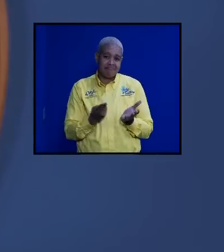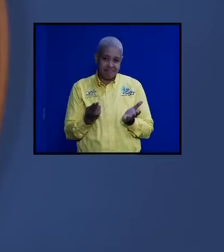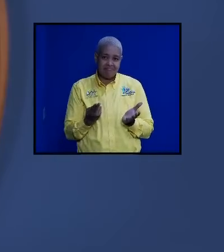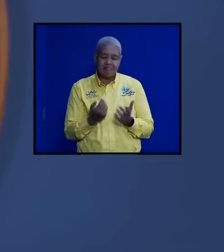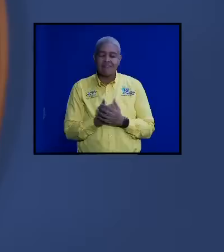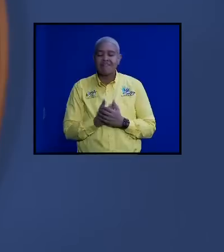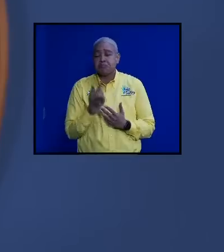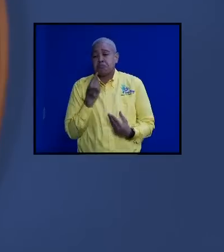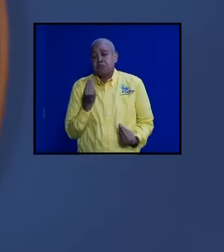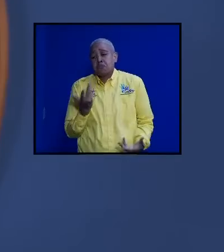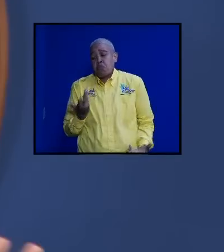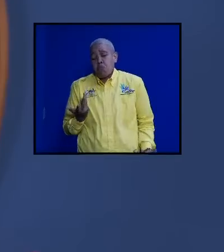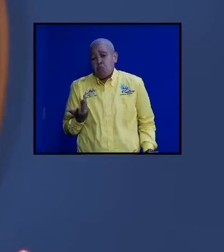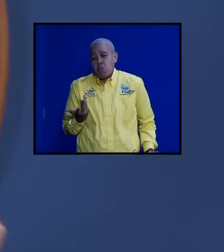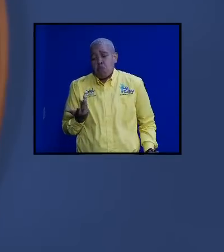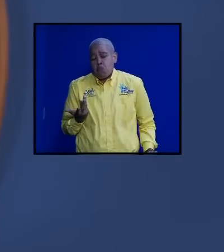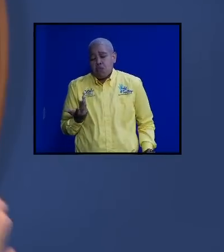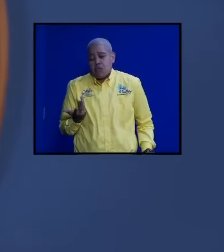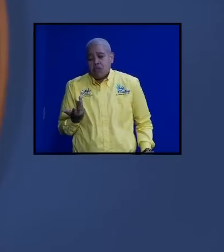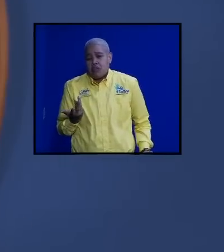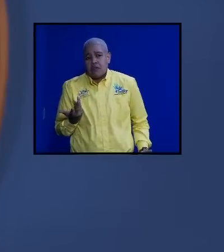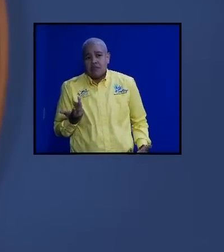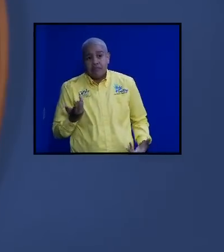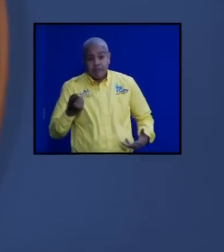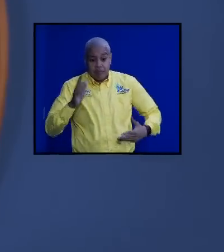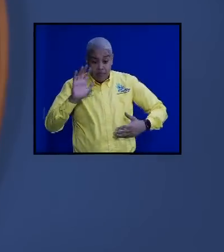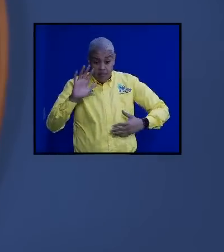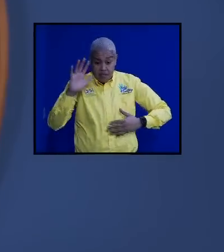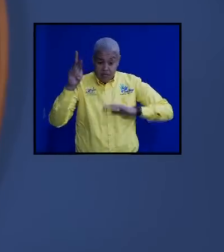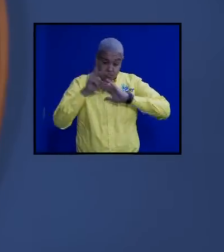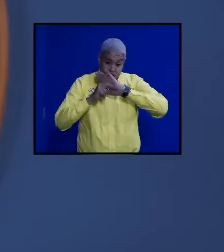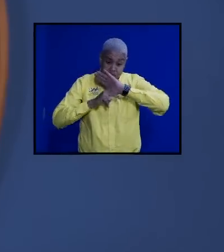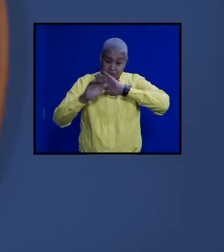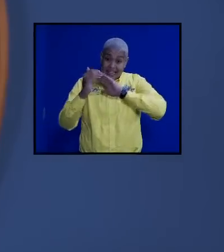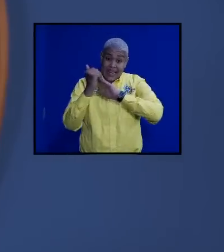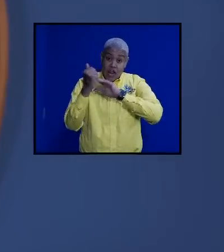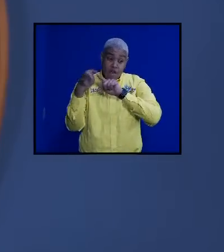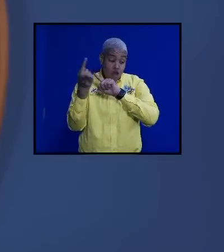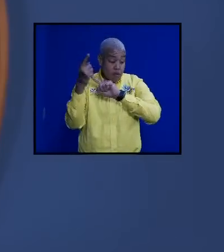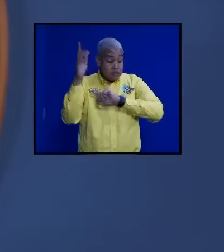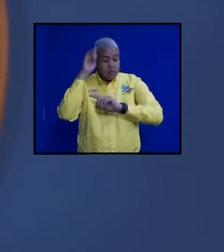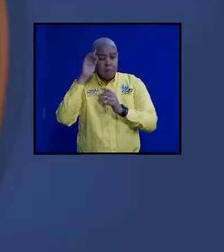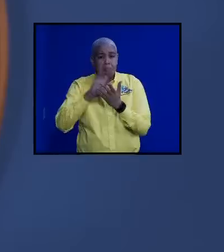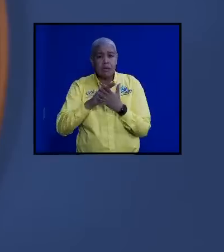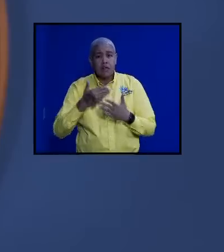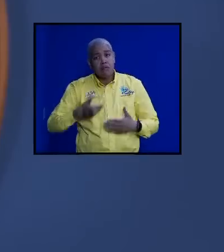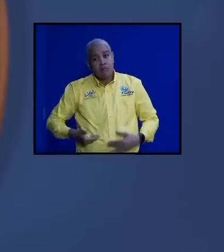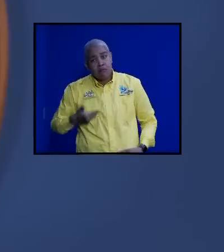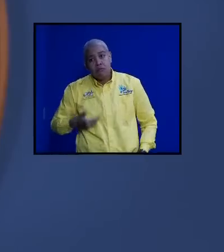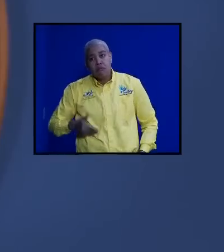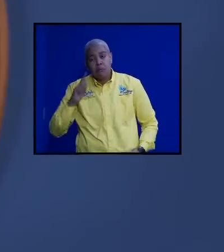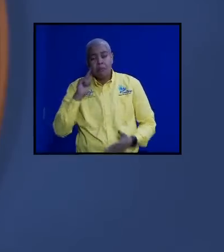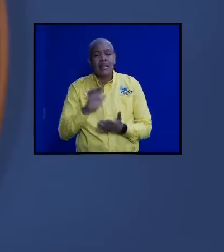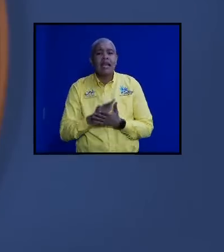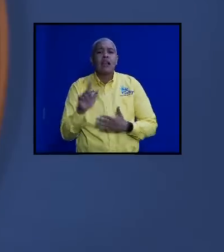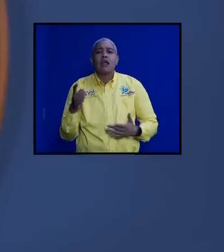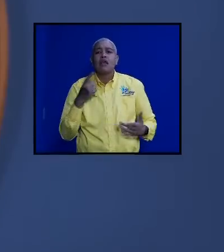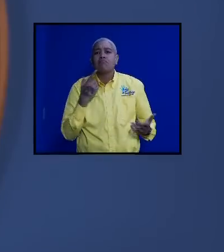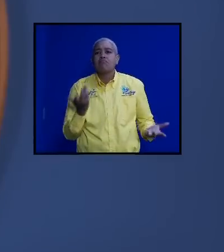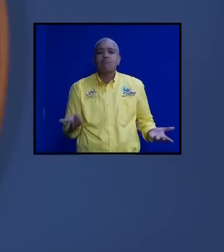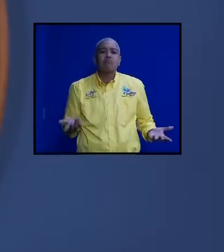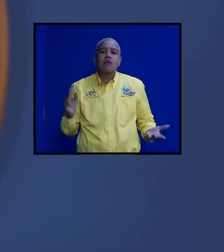And says, based upon his principle, that is the leader of the opposition's principle, he